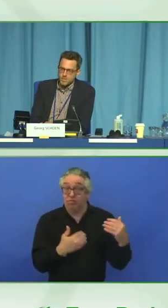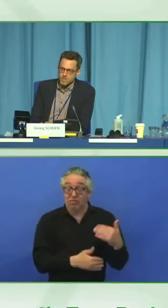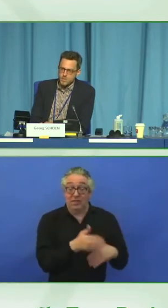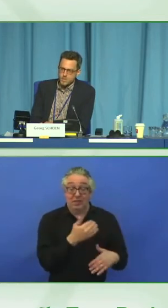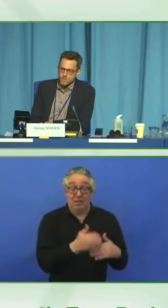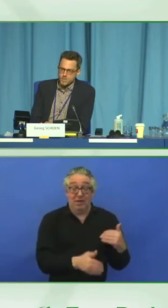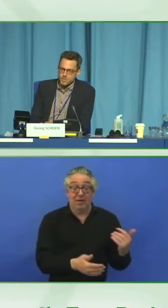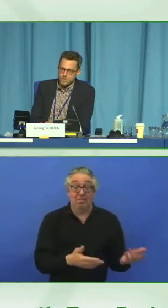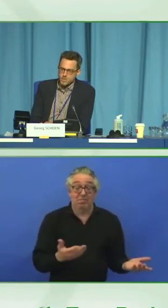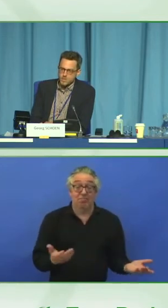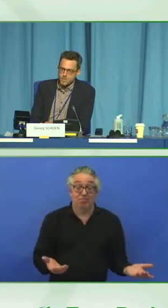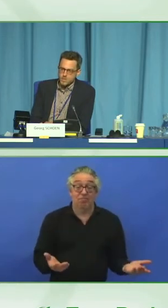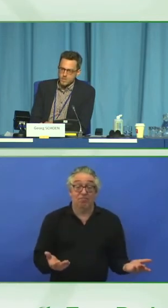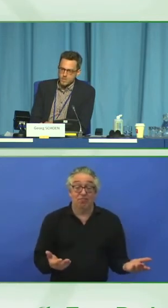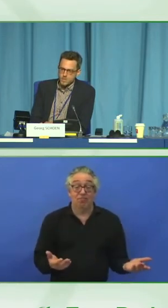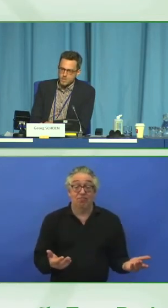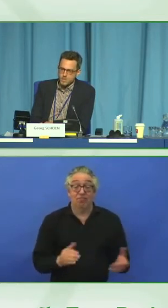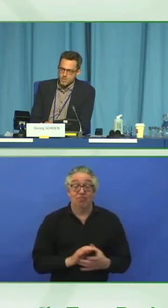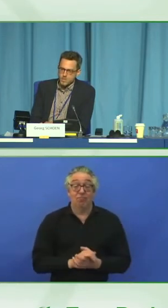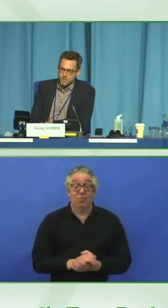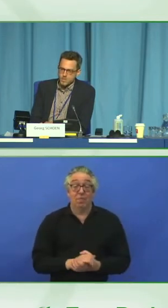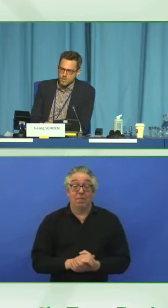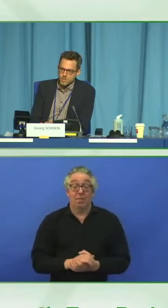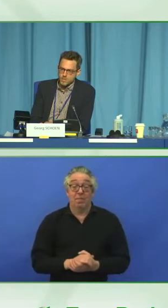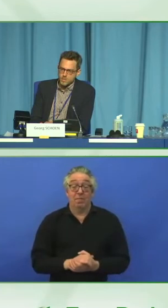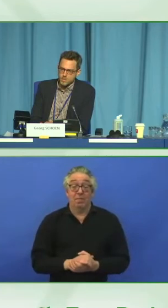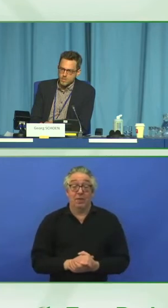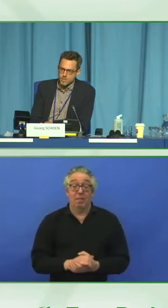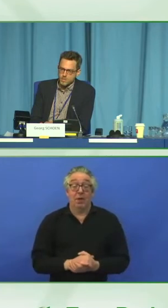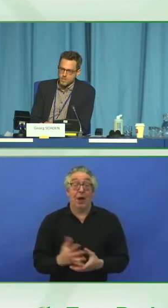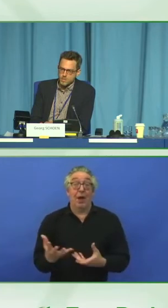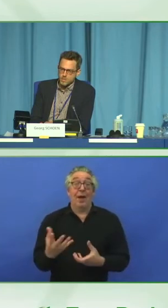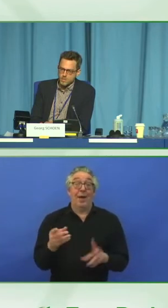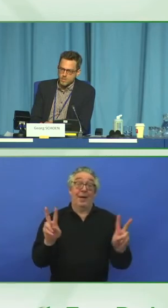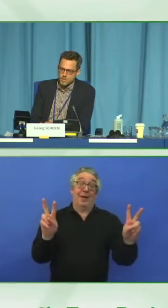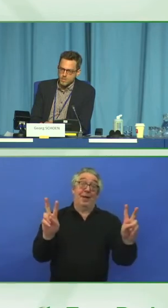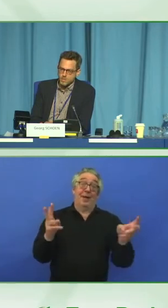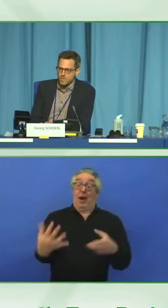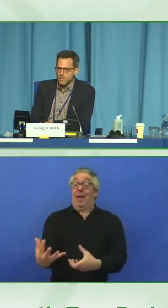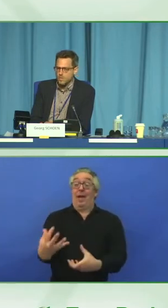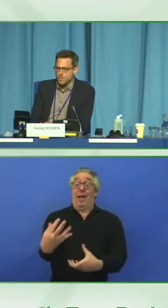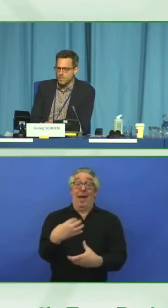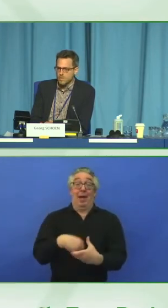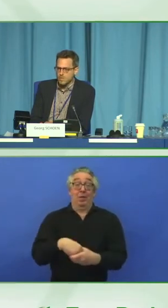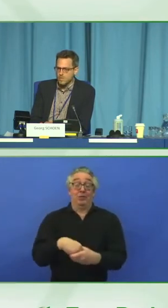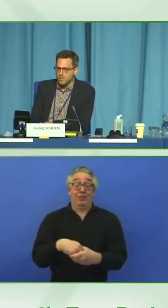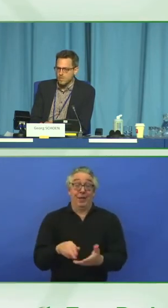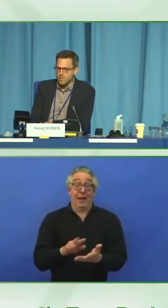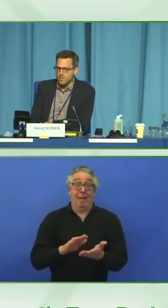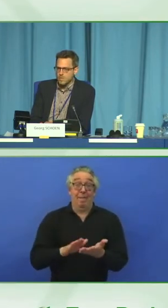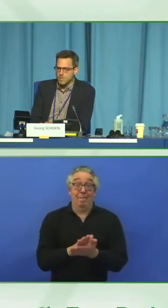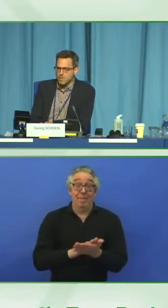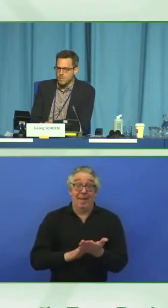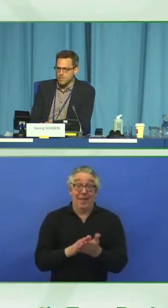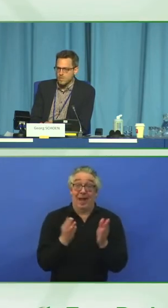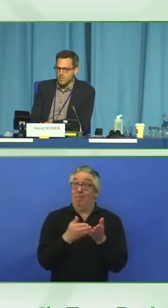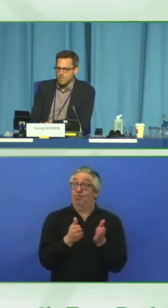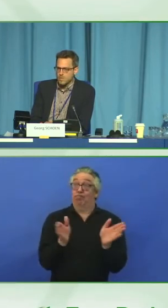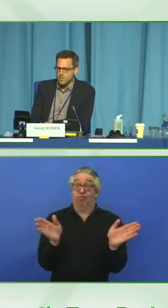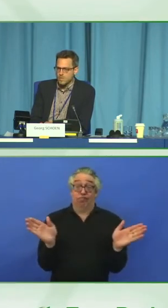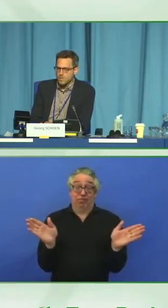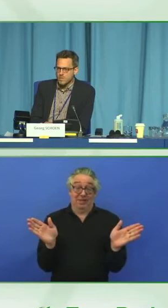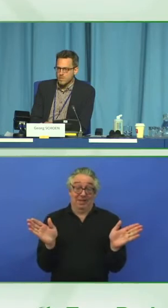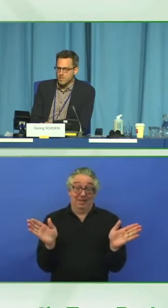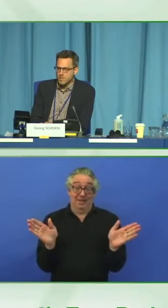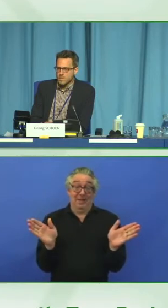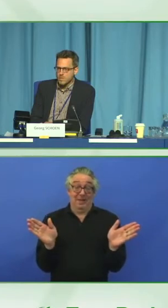child versus an adult, a female versus a male. And therefore the nuance isn't, and I think it'd be, so there isn't, a dearth